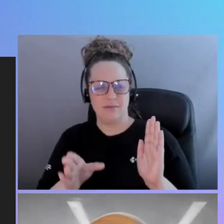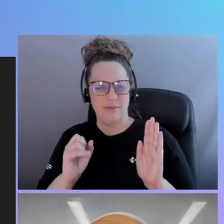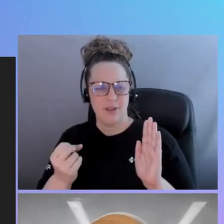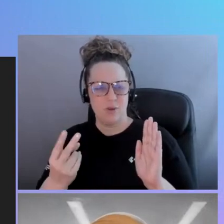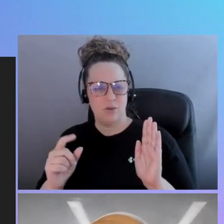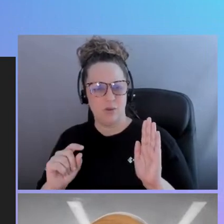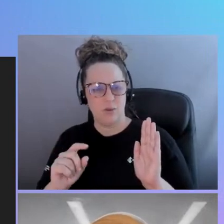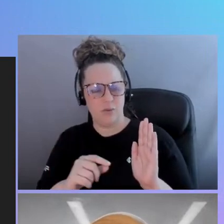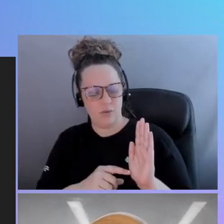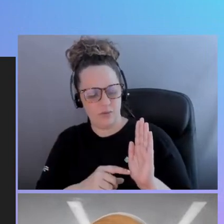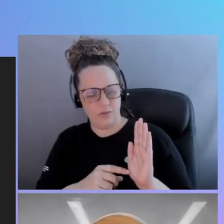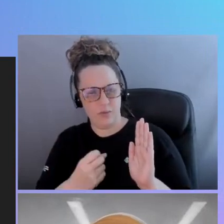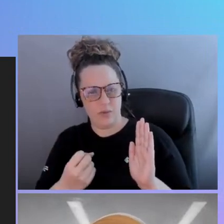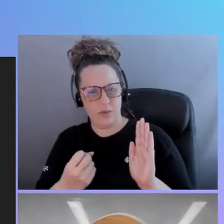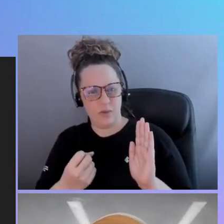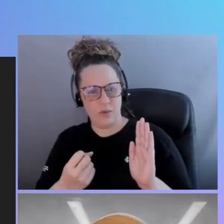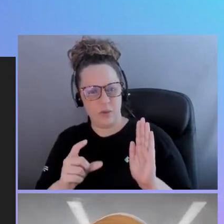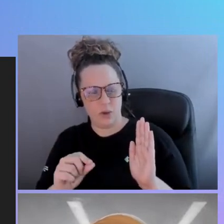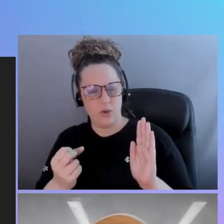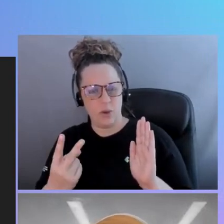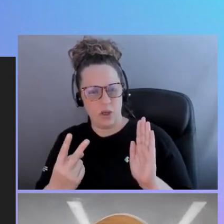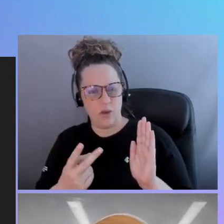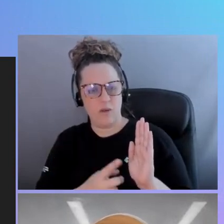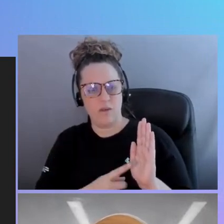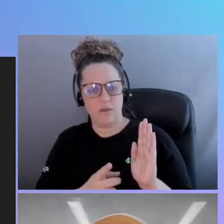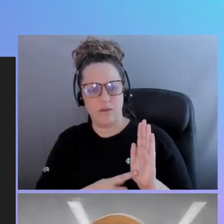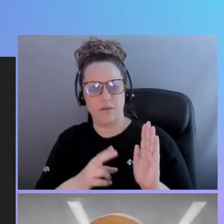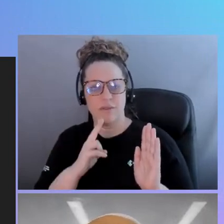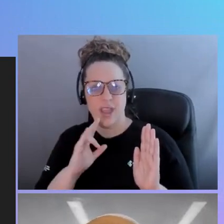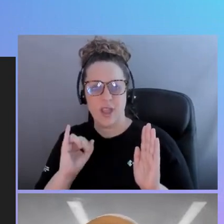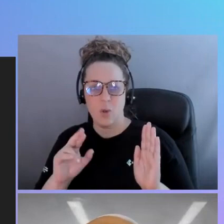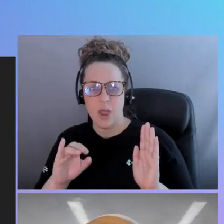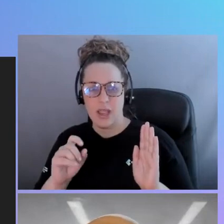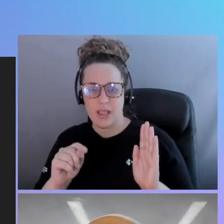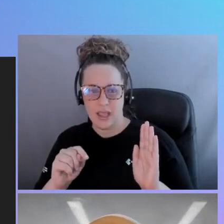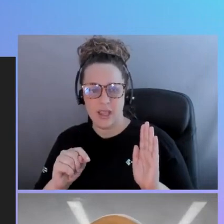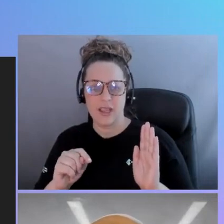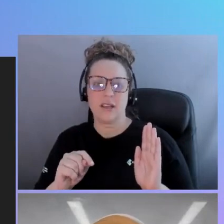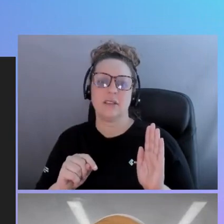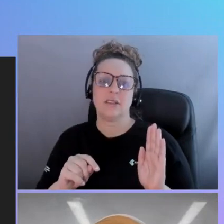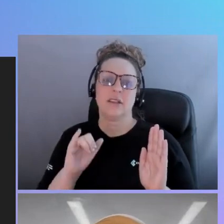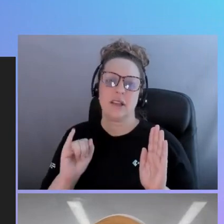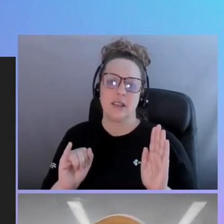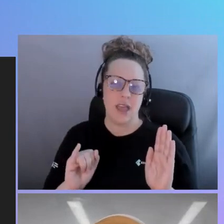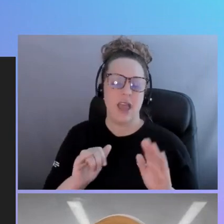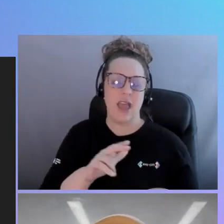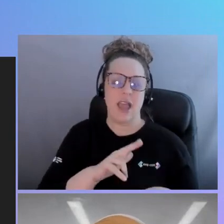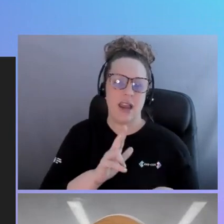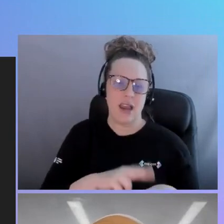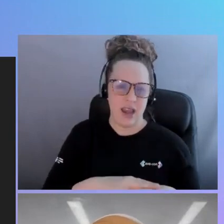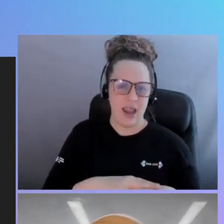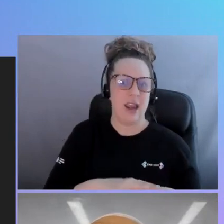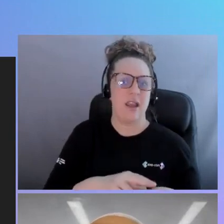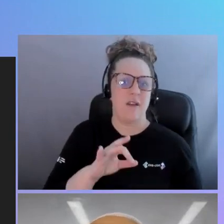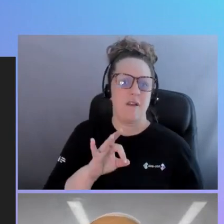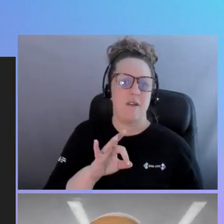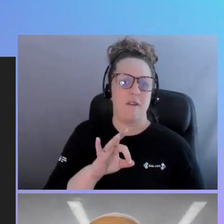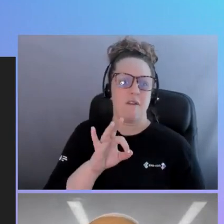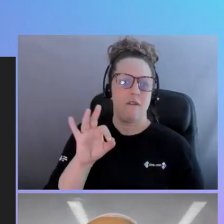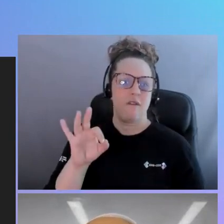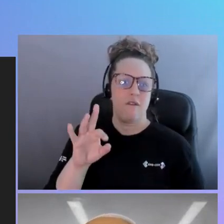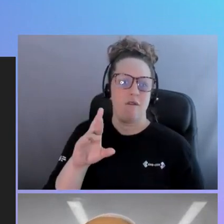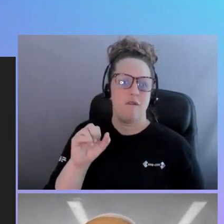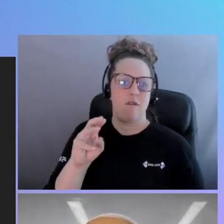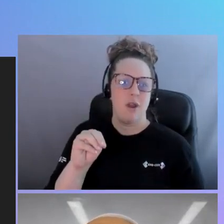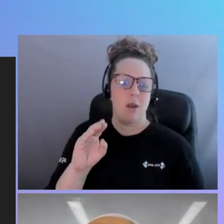UIs for iOS. UIKit and SwiftUI are the native UI frameworks. SwiftUI